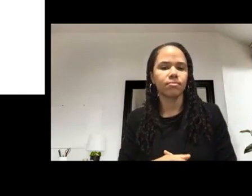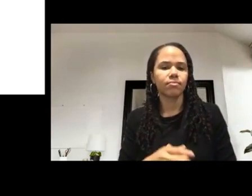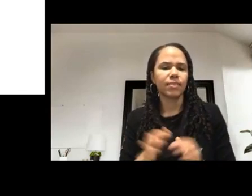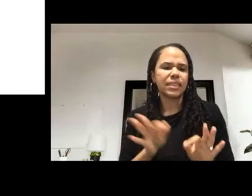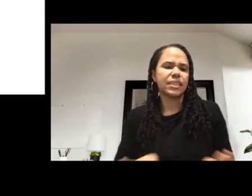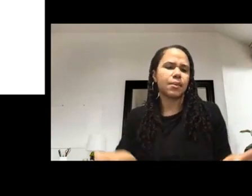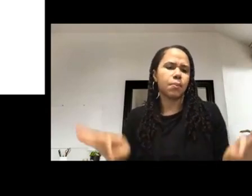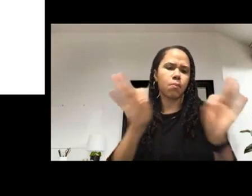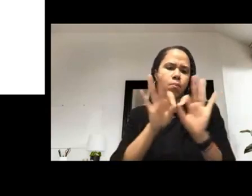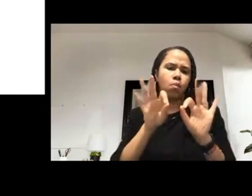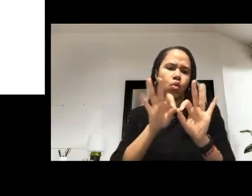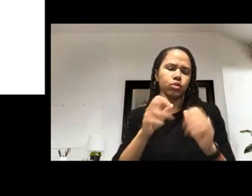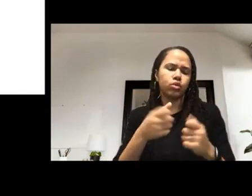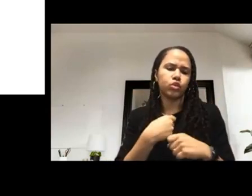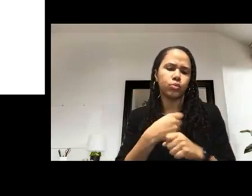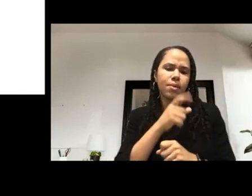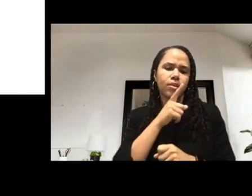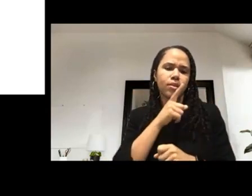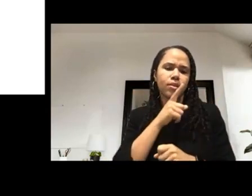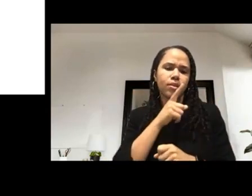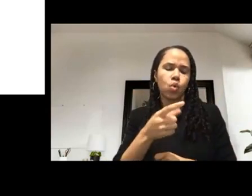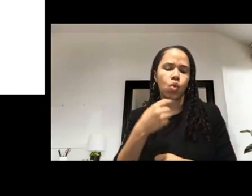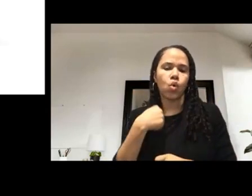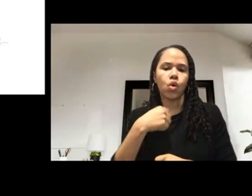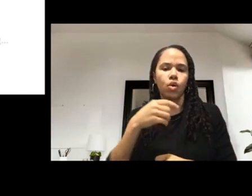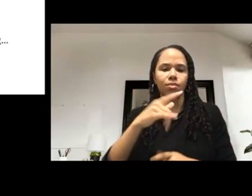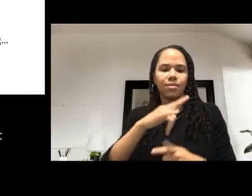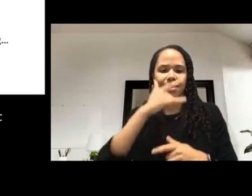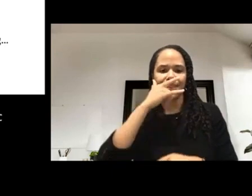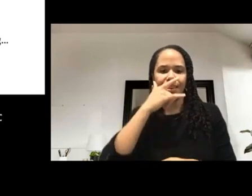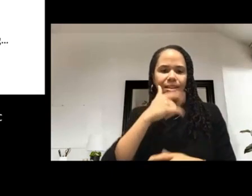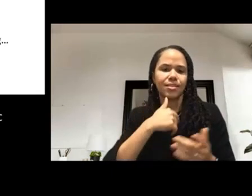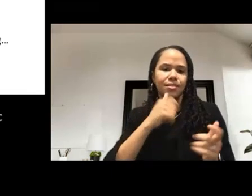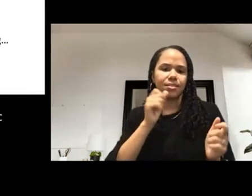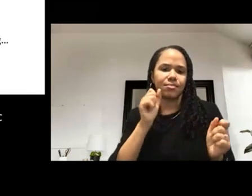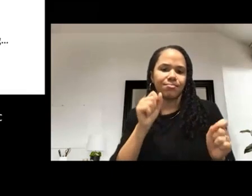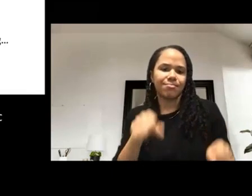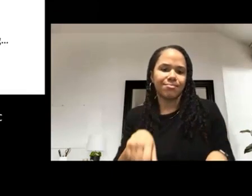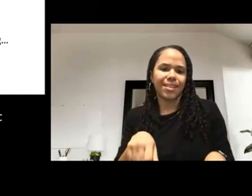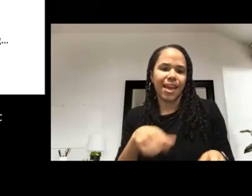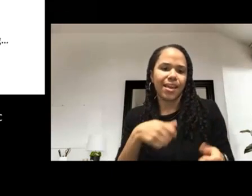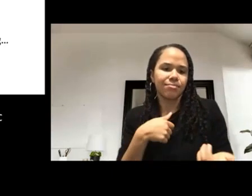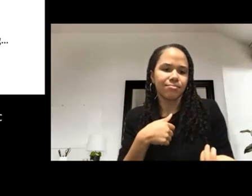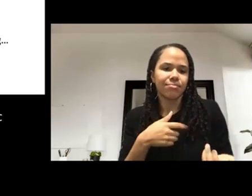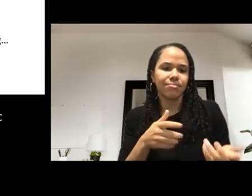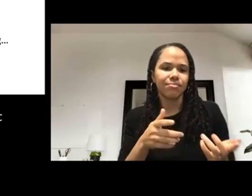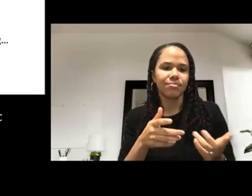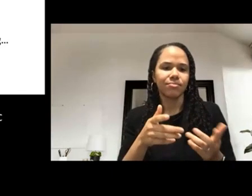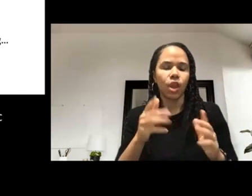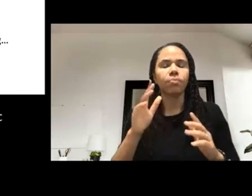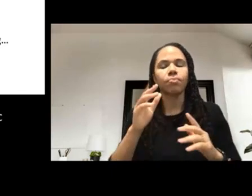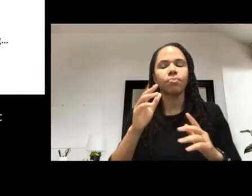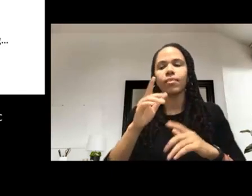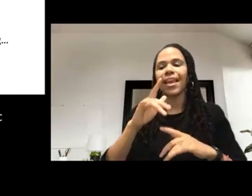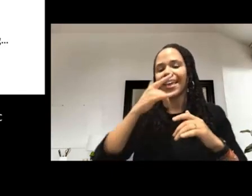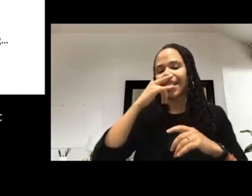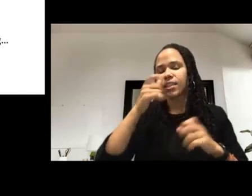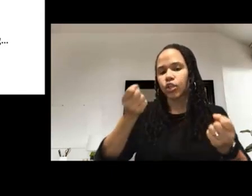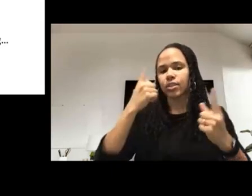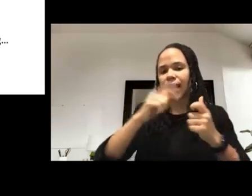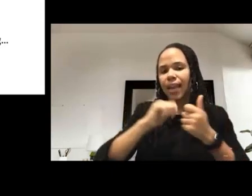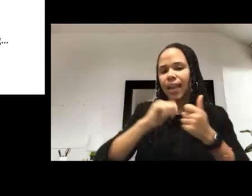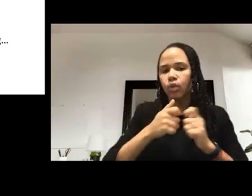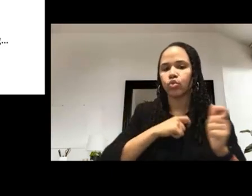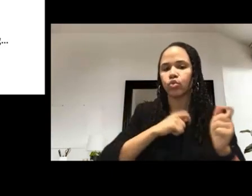able to make them explicit for autistic students to see it. So findings-wise, we have a couple quotes which I thought were really nice.